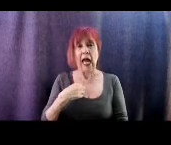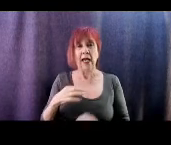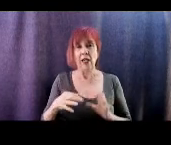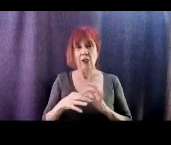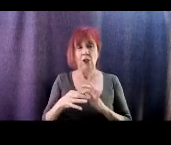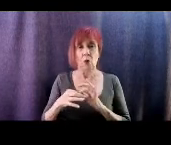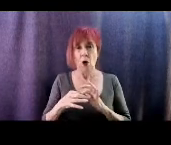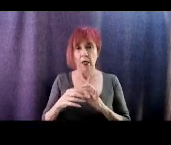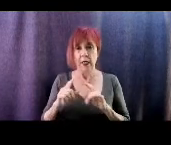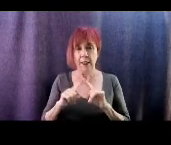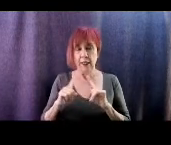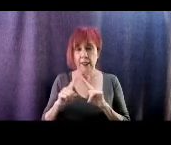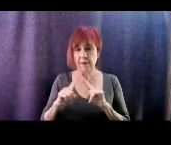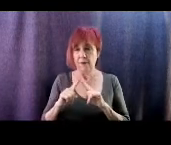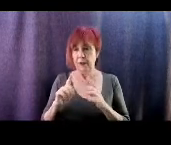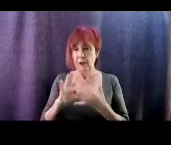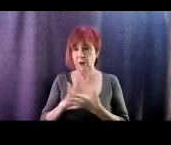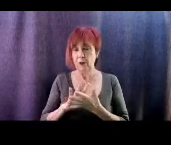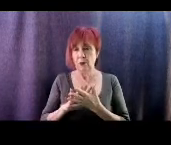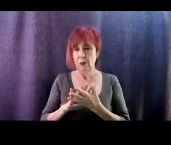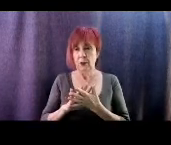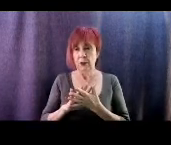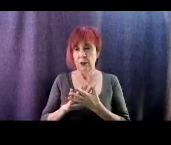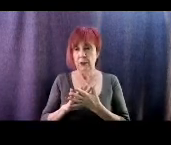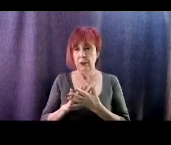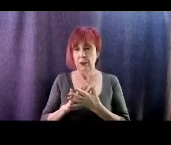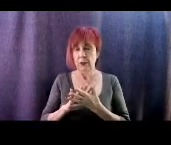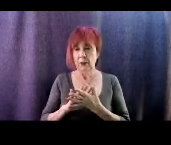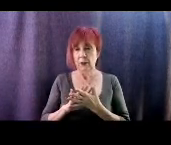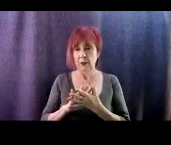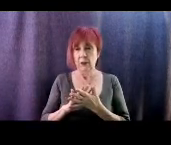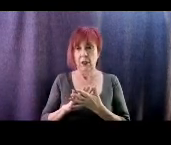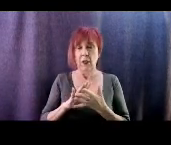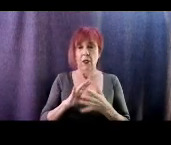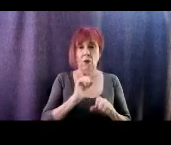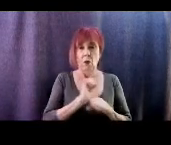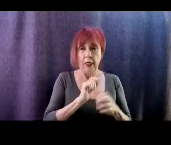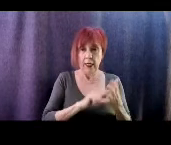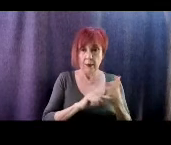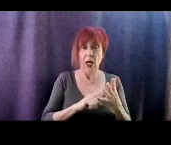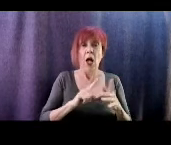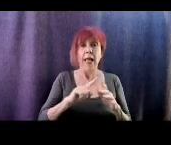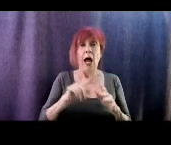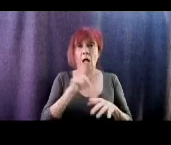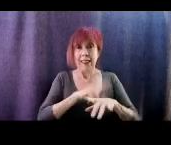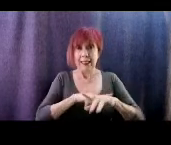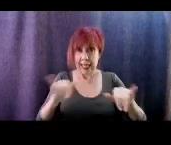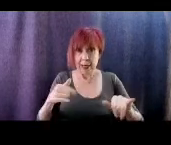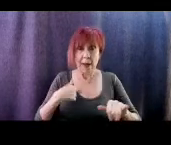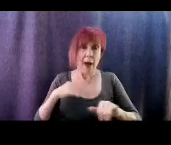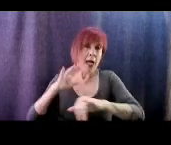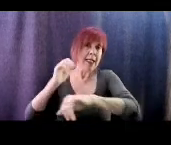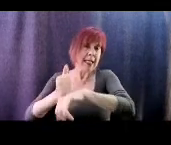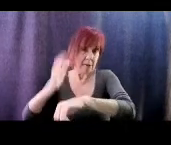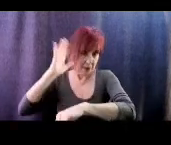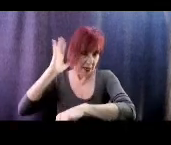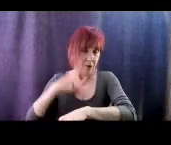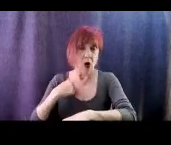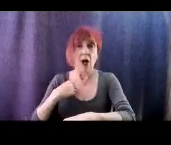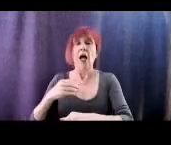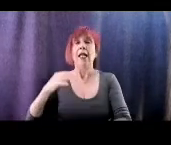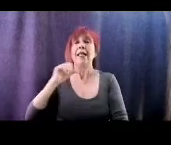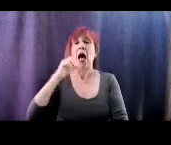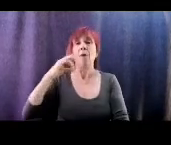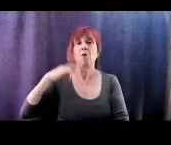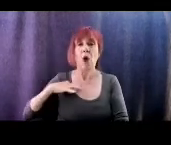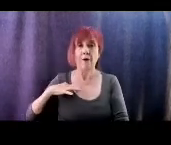Schools Work Exploration Program, but I also had started a nonprofit company, Community Access. And